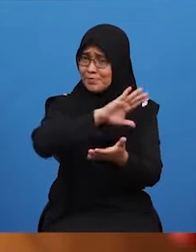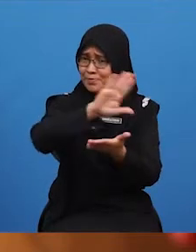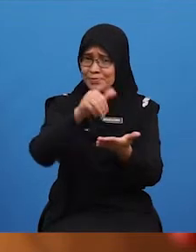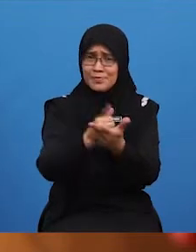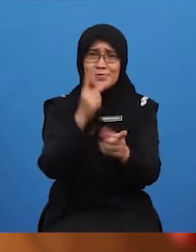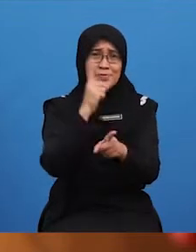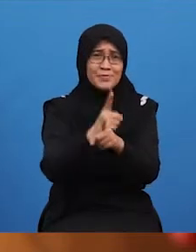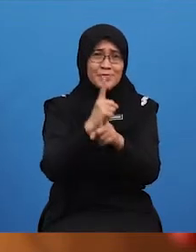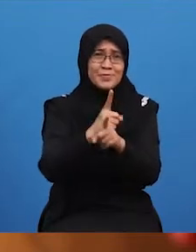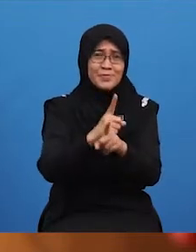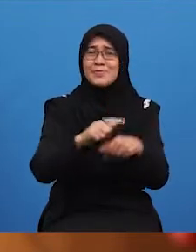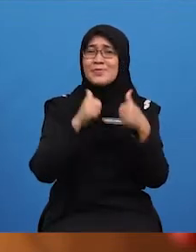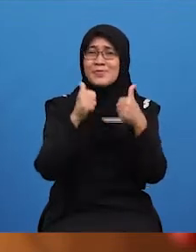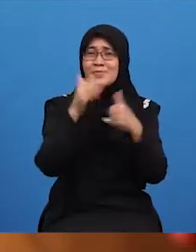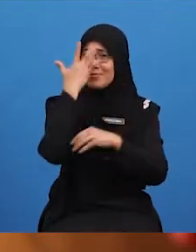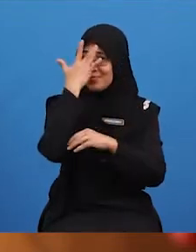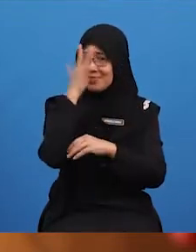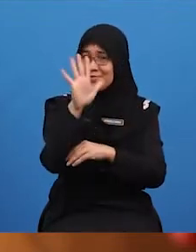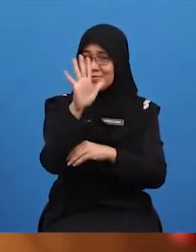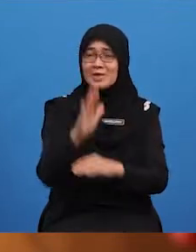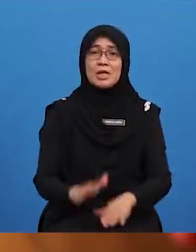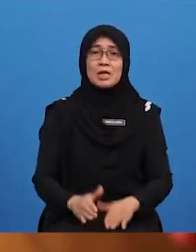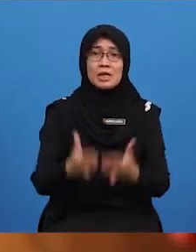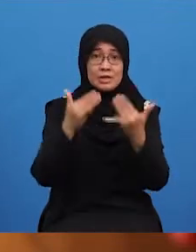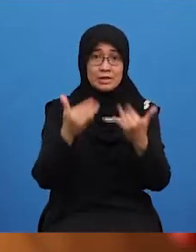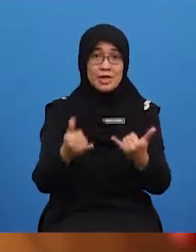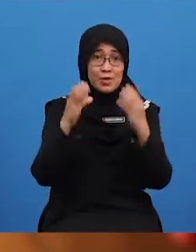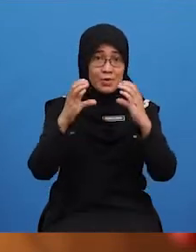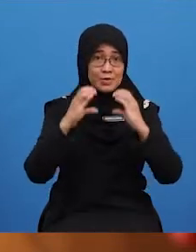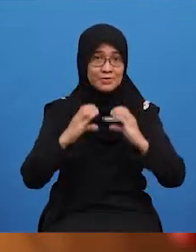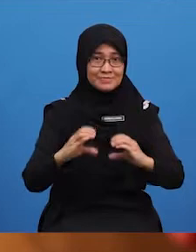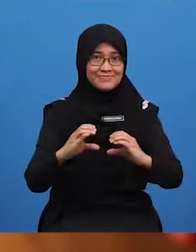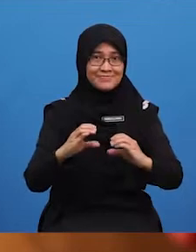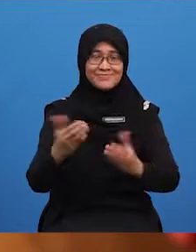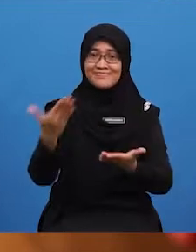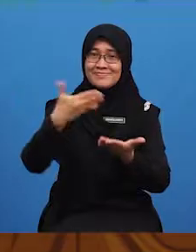too. Awesome! Let's try the other one.